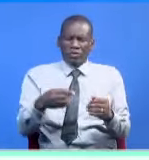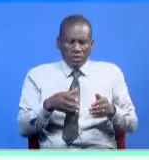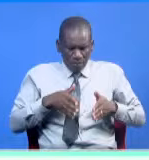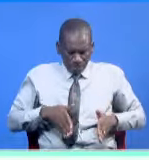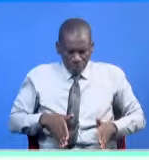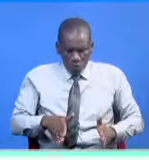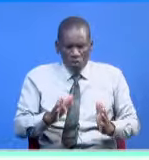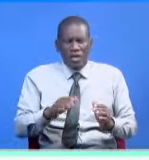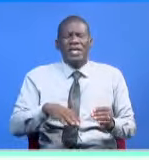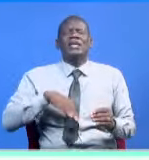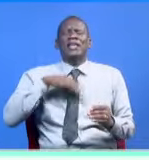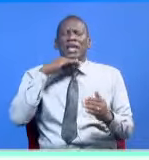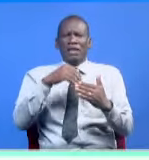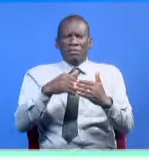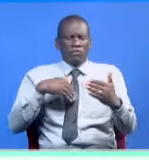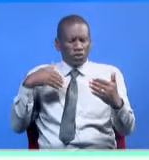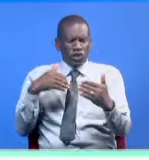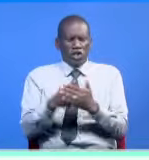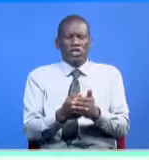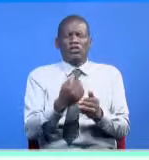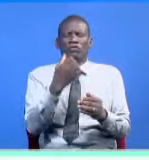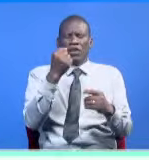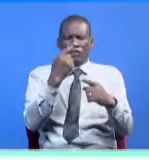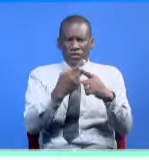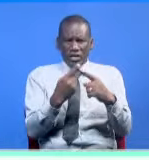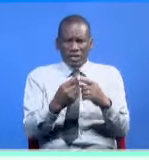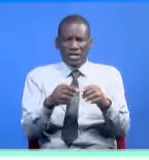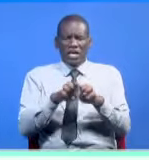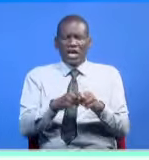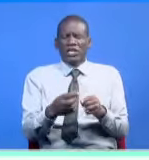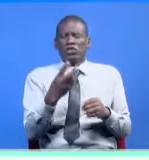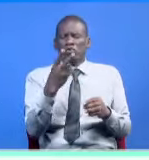hufariki kabla kufikisha umri wa miaka 5, huku watoto 22 kati